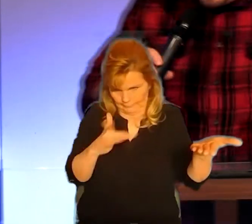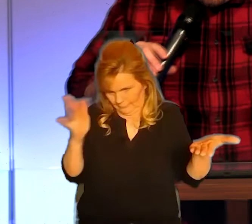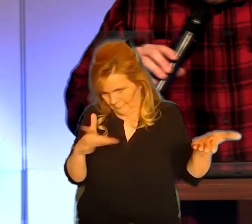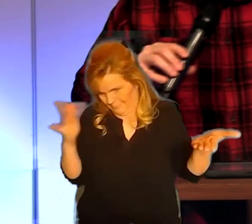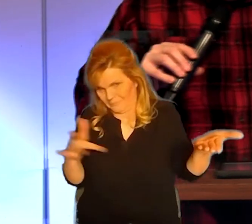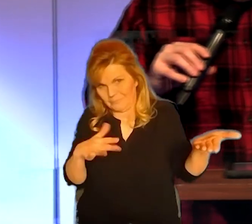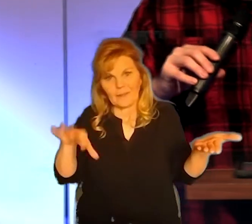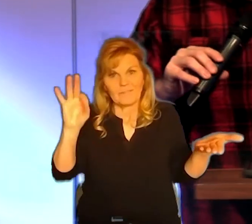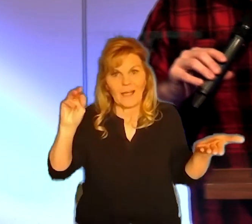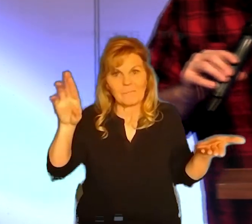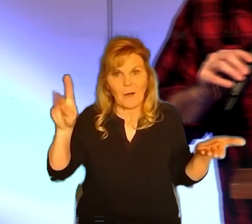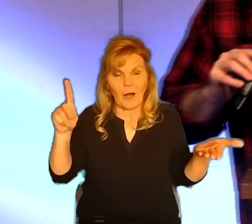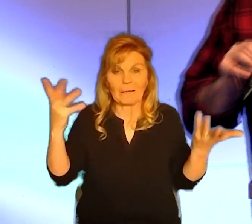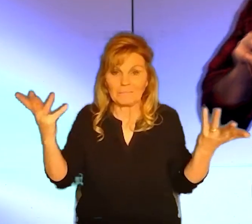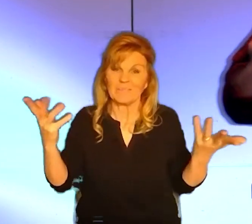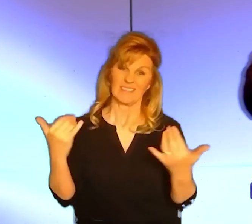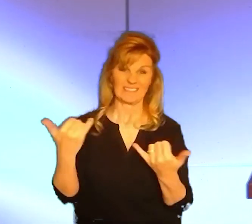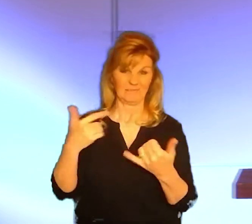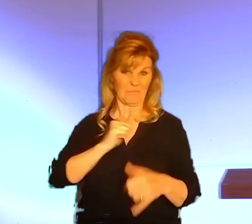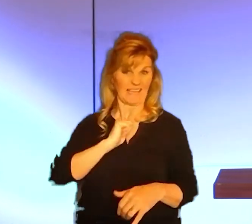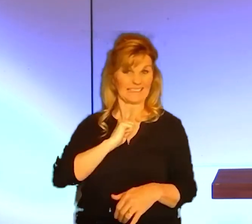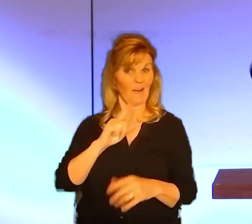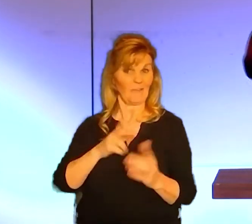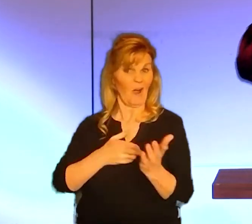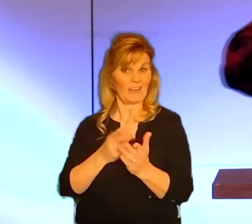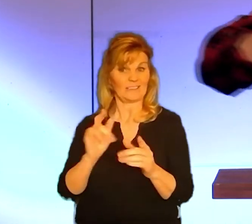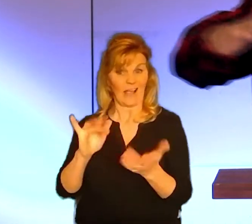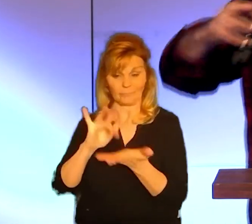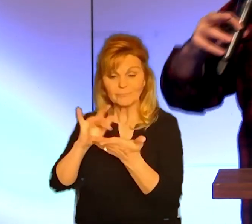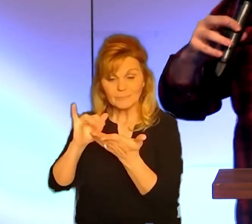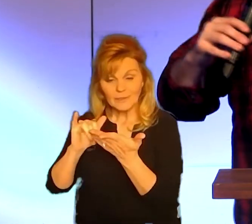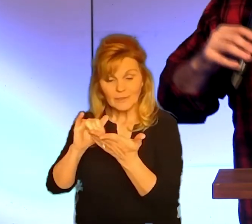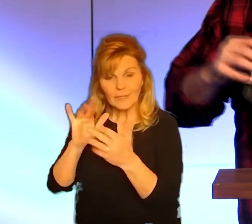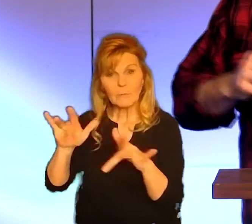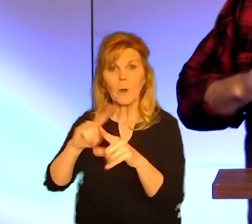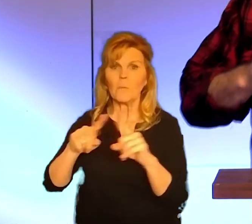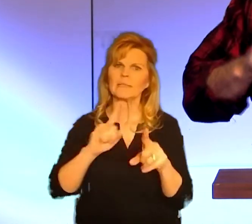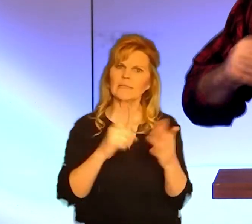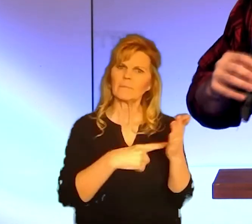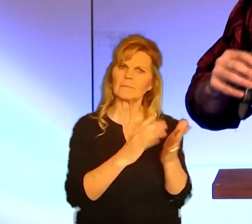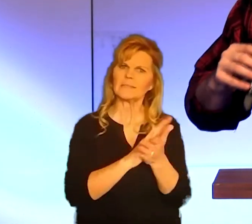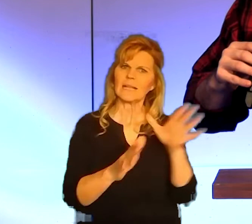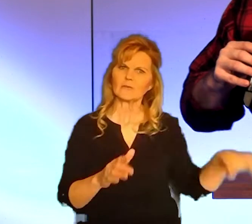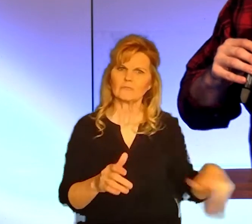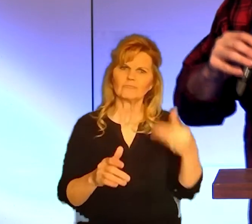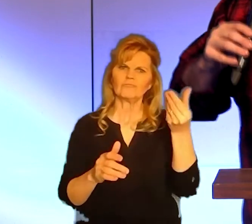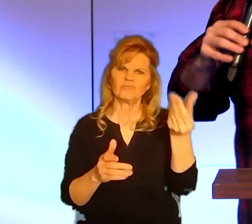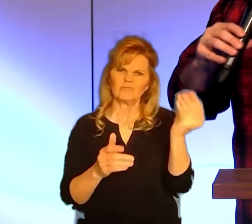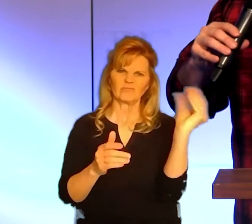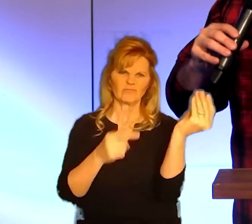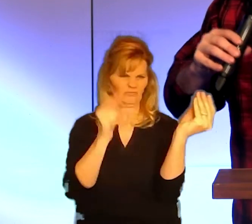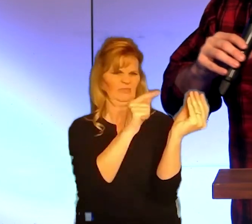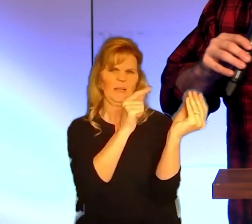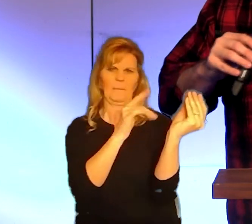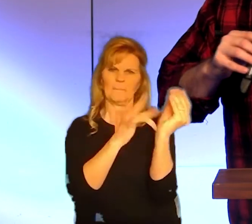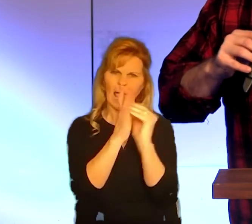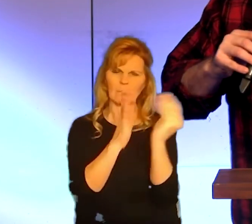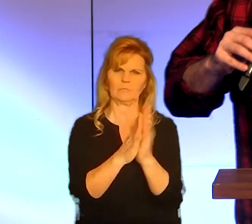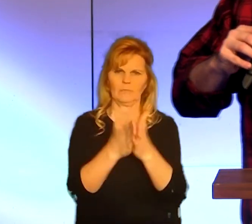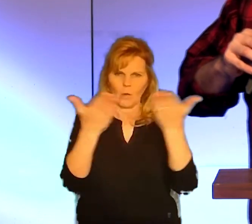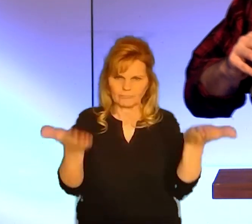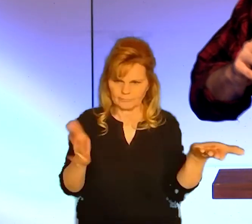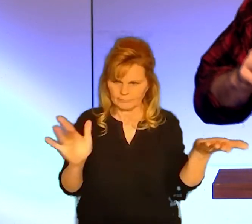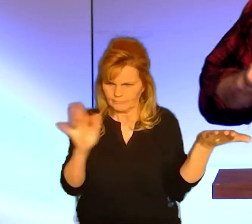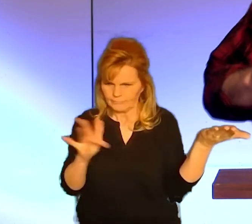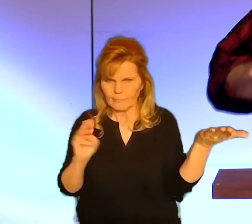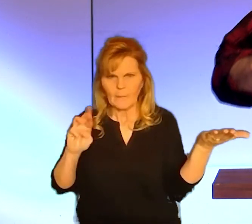primarily how I read God's word right now, but it's a great time to just grab a physical Bible, open it up. Mark chapter 4,